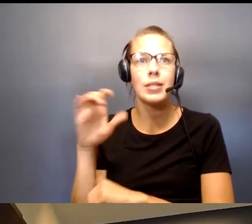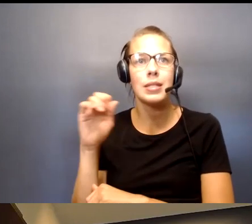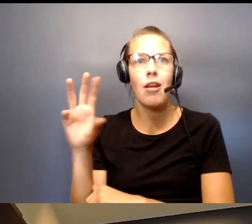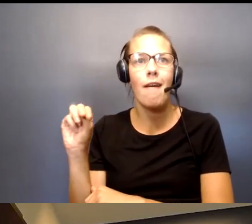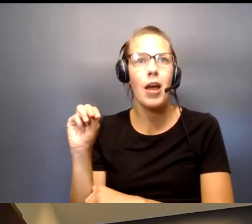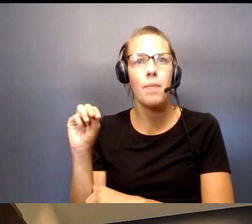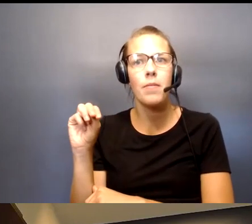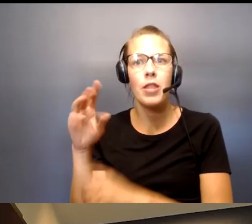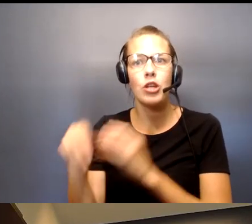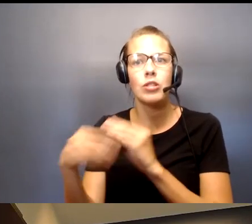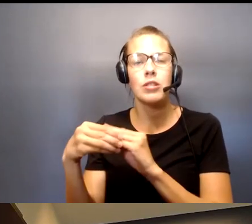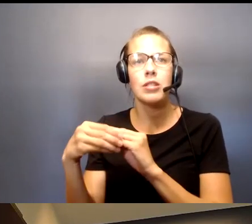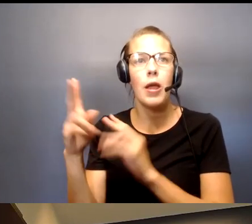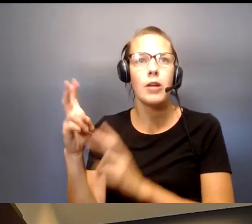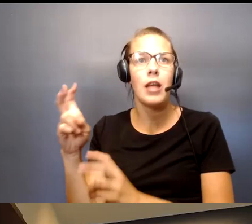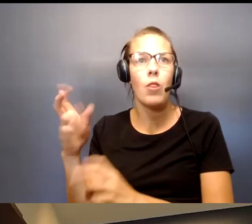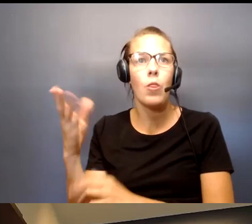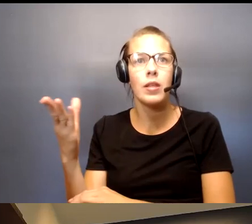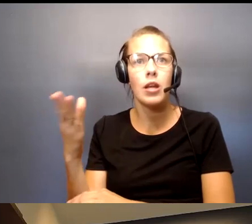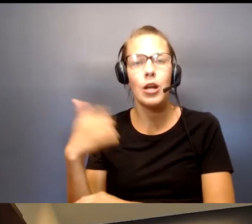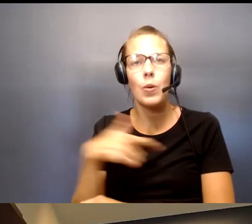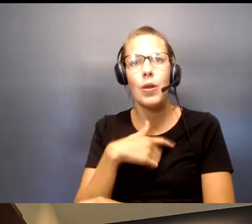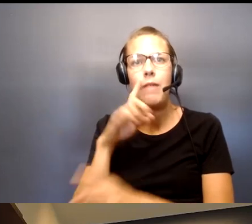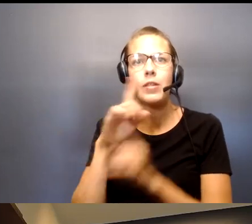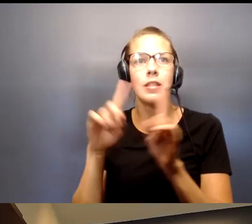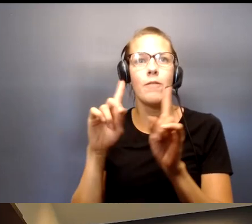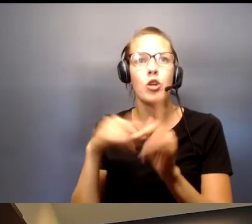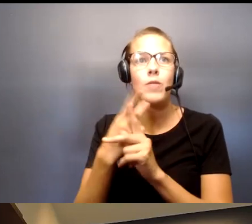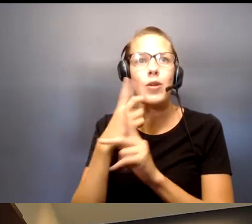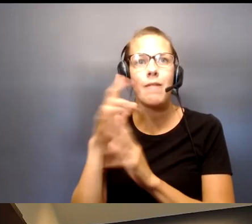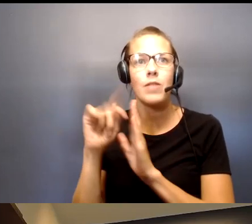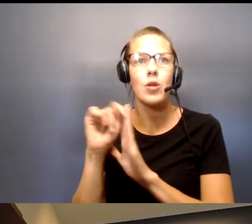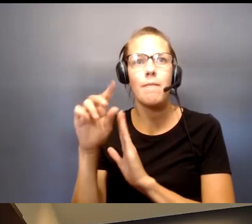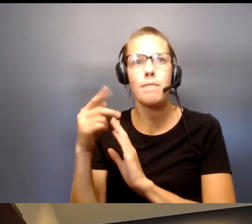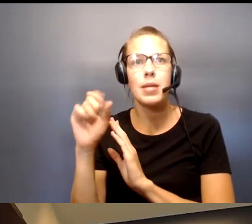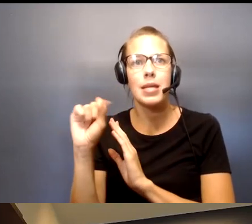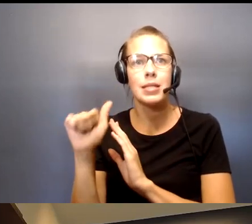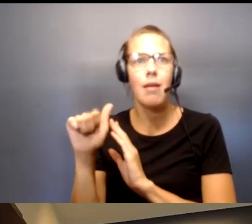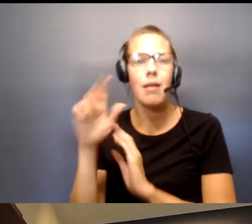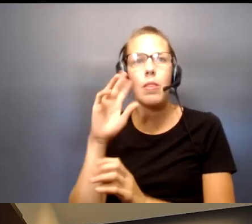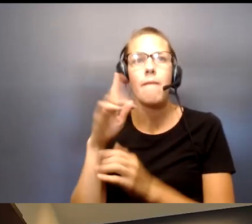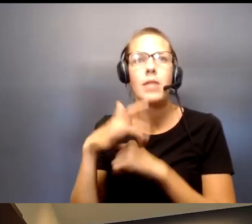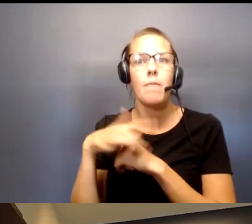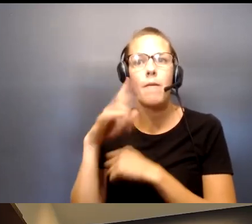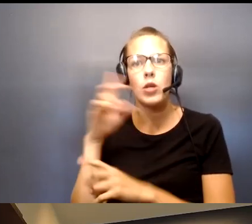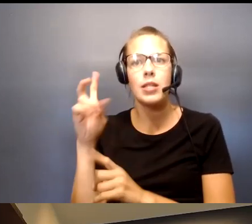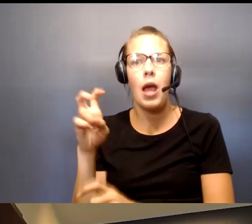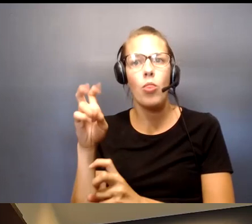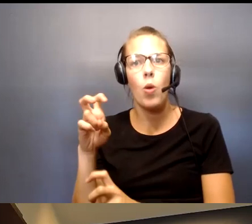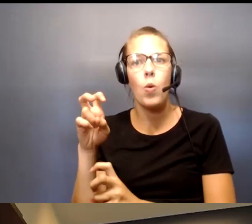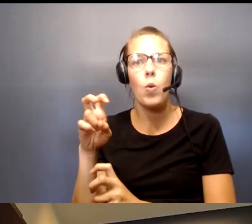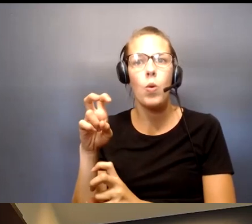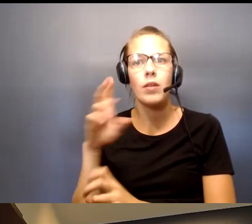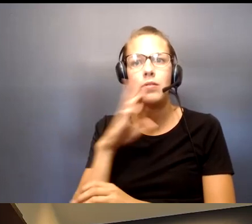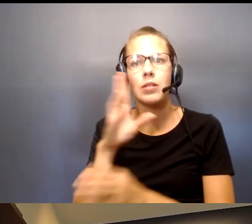www.togetherqc.com. There's additional downloads there, and we will have different versions of the video PSA that are available for download. So we encourage you to